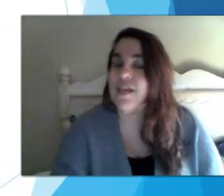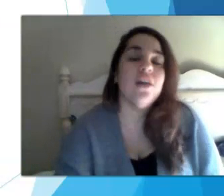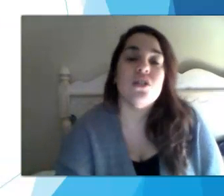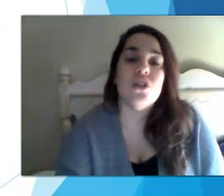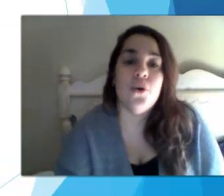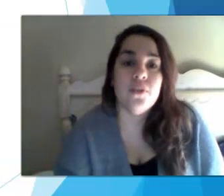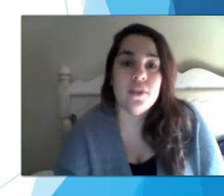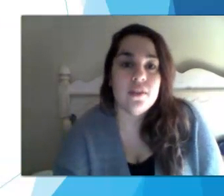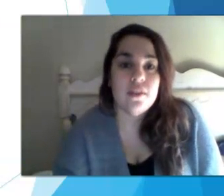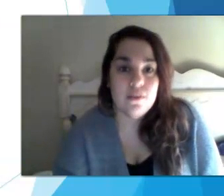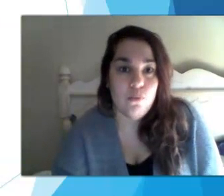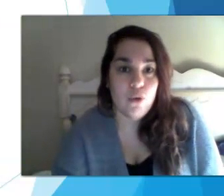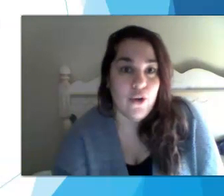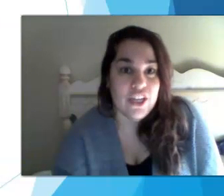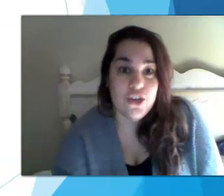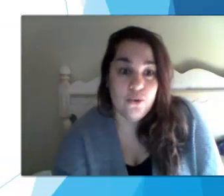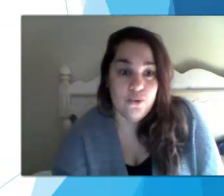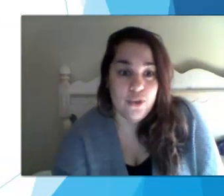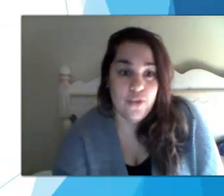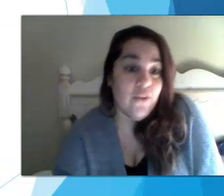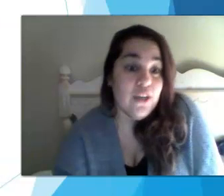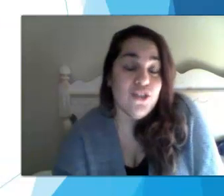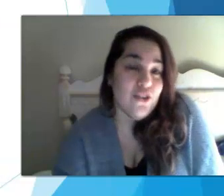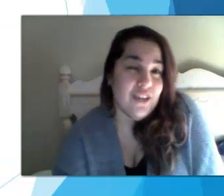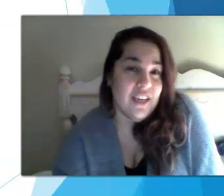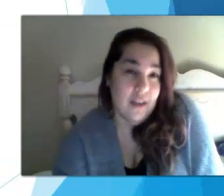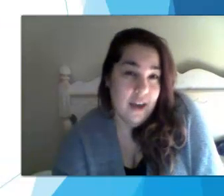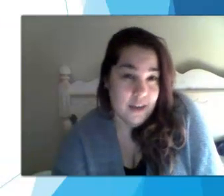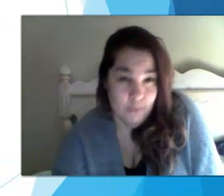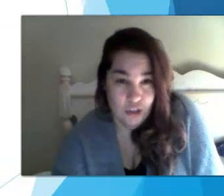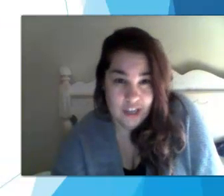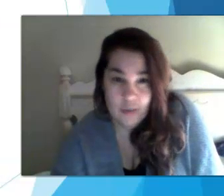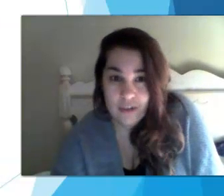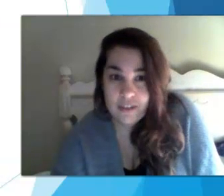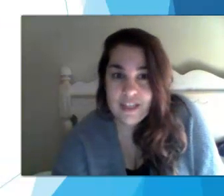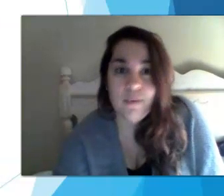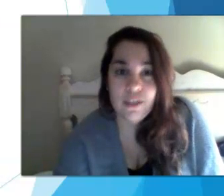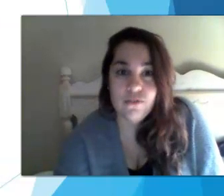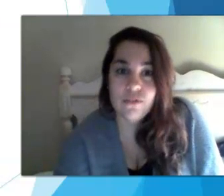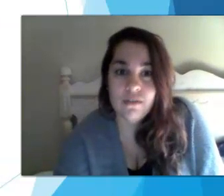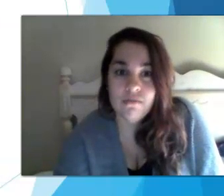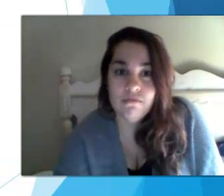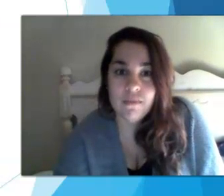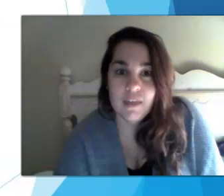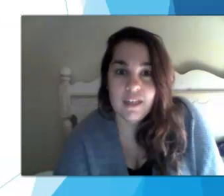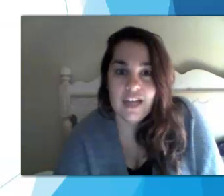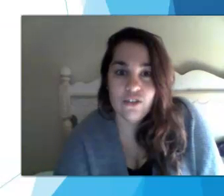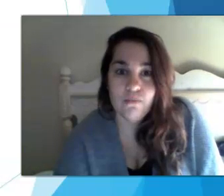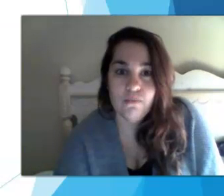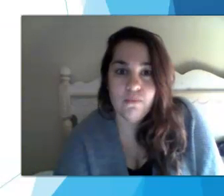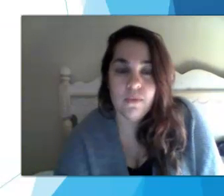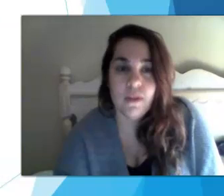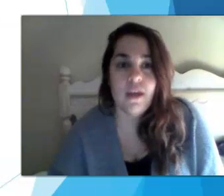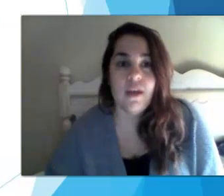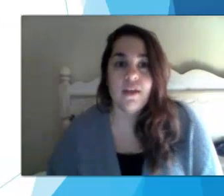is. So we're going to go through the first 30 Edmark sight words that we use in the